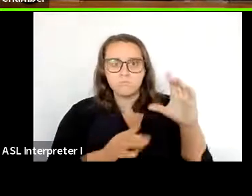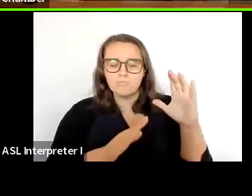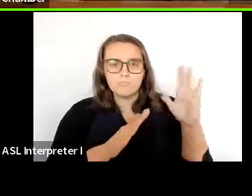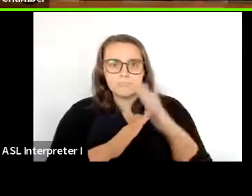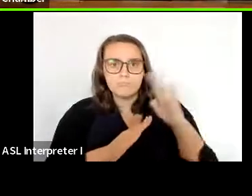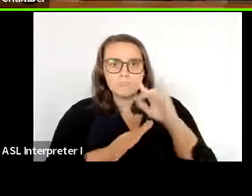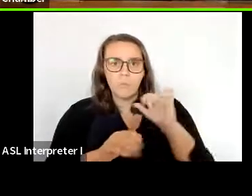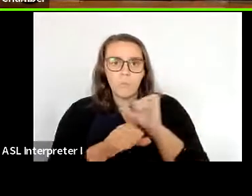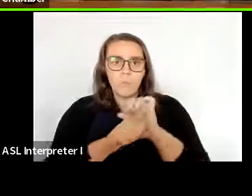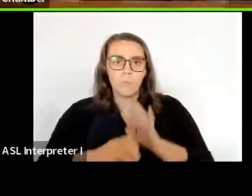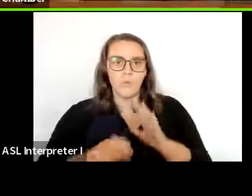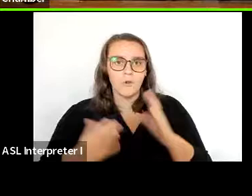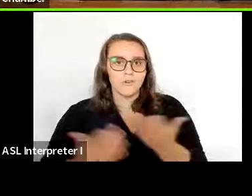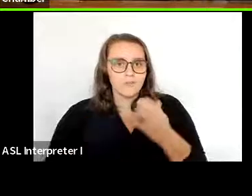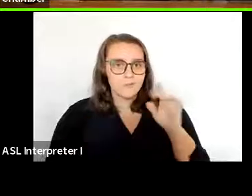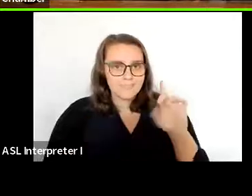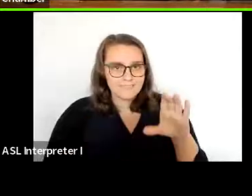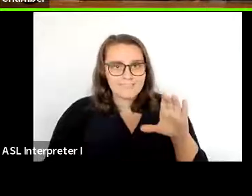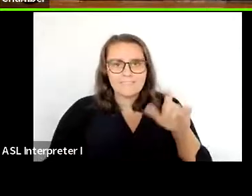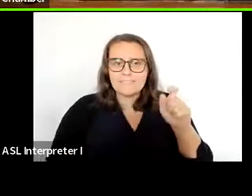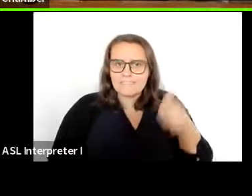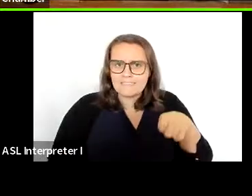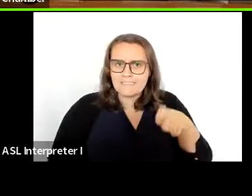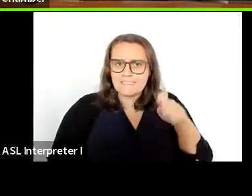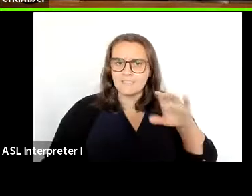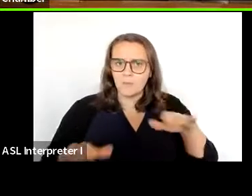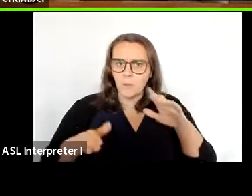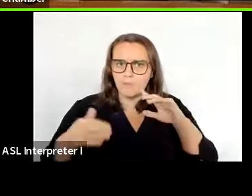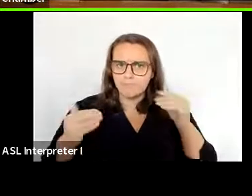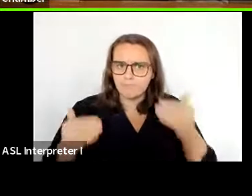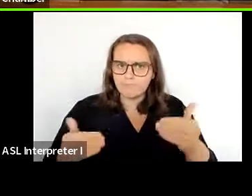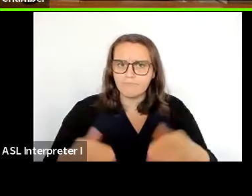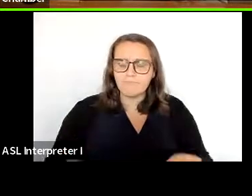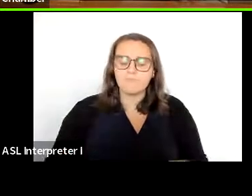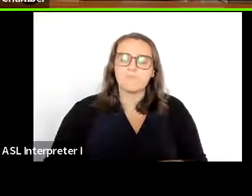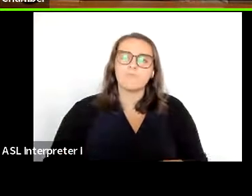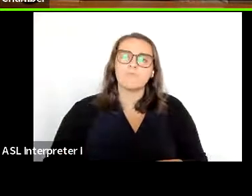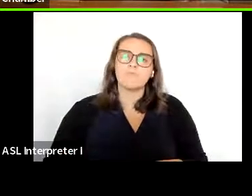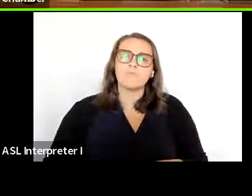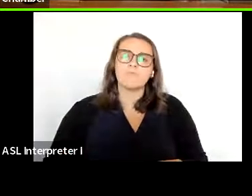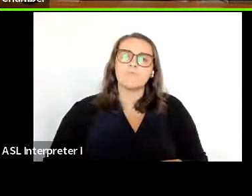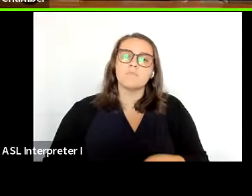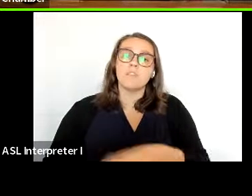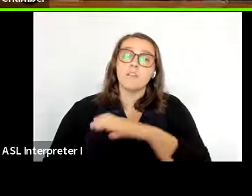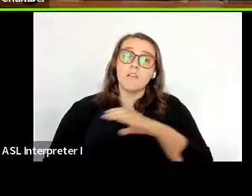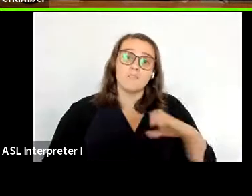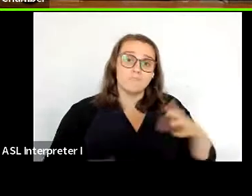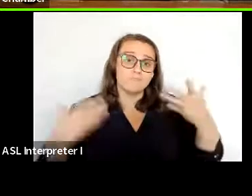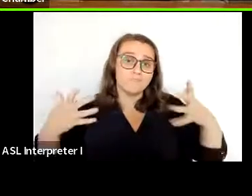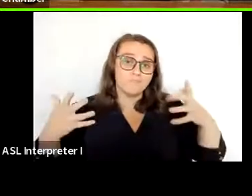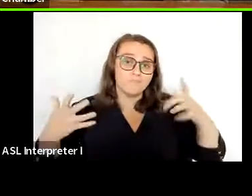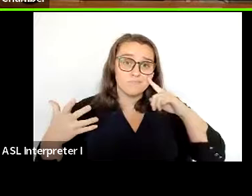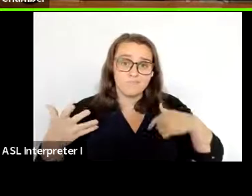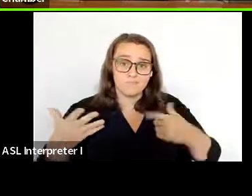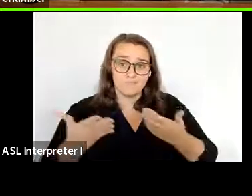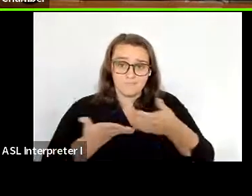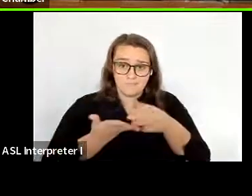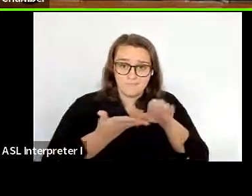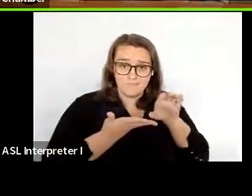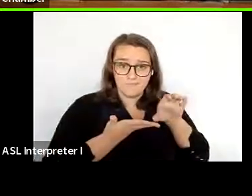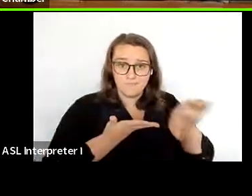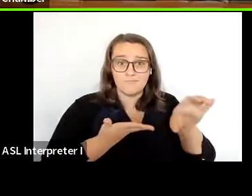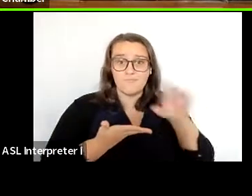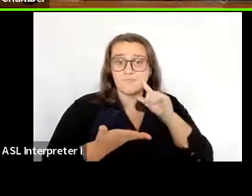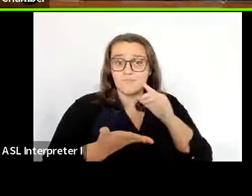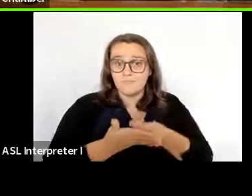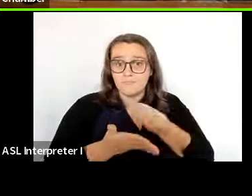city, we need to do this. The committee has already provided a portion of funding for this